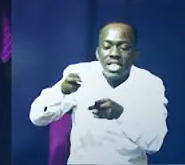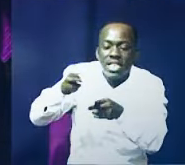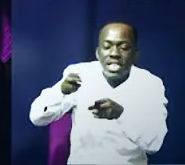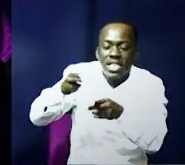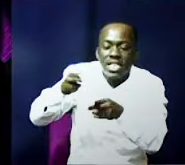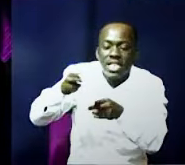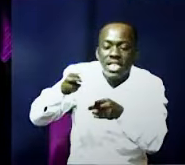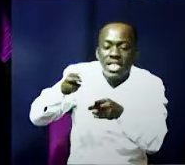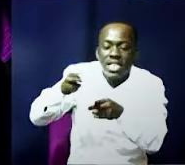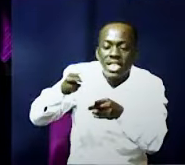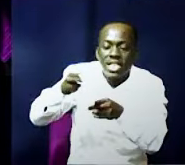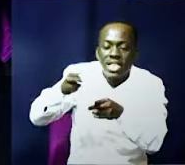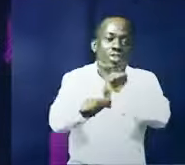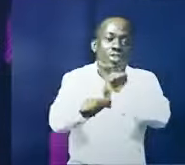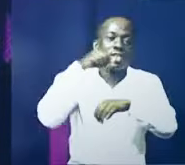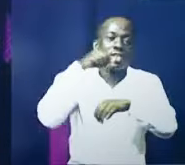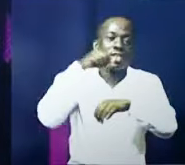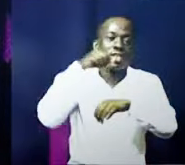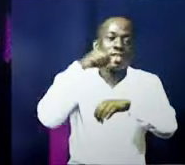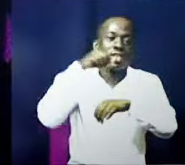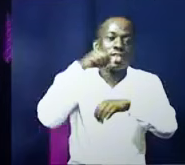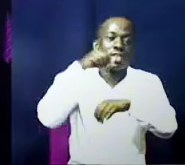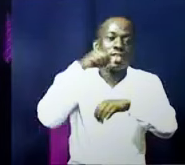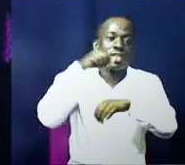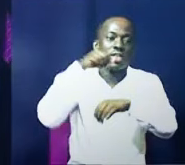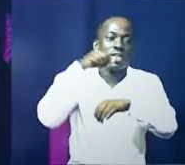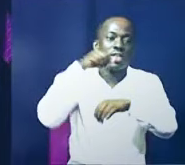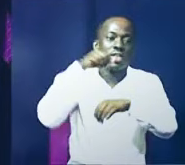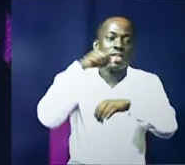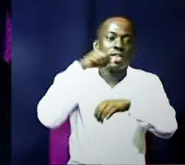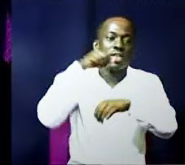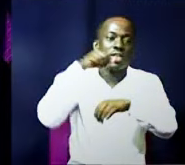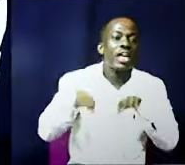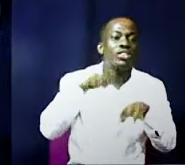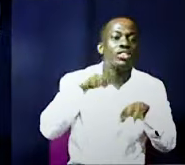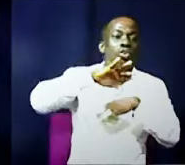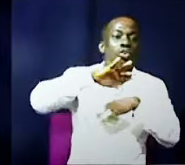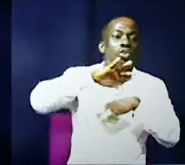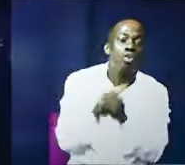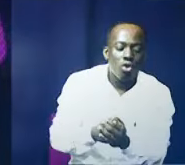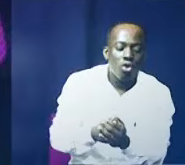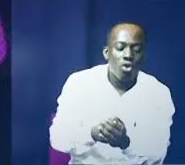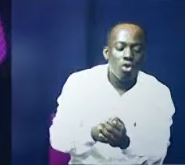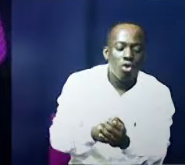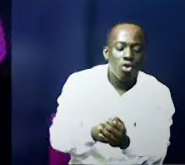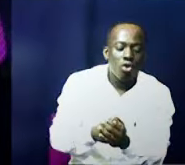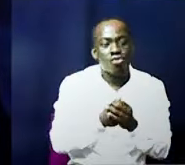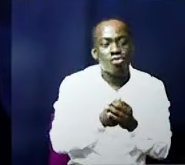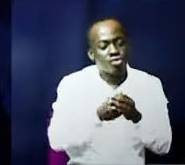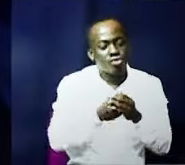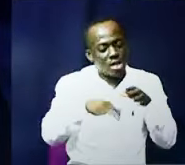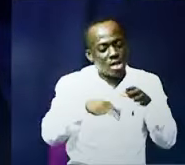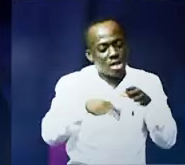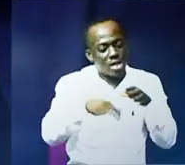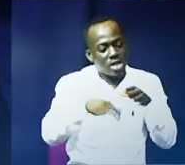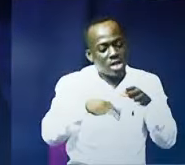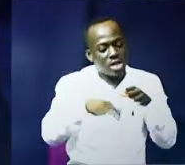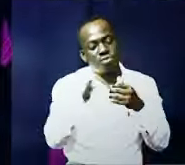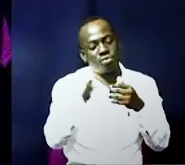and to engage in all kinds of craft. Now let's pay attention to